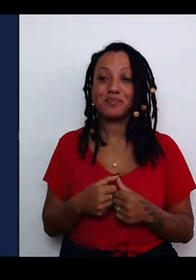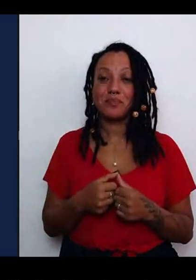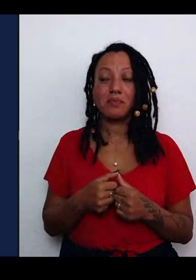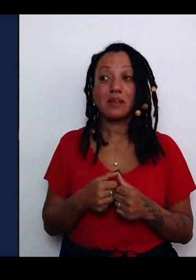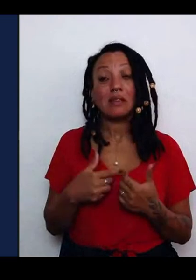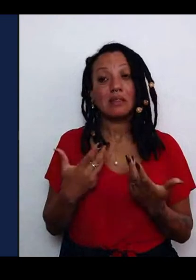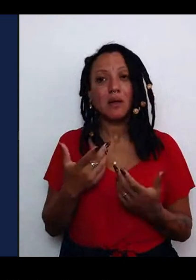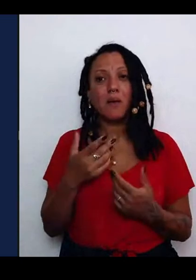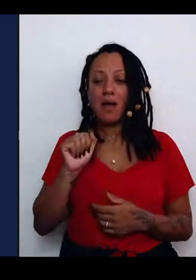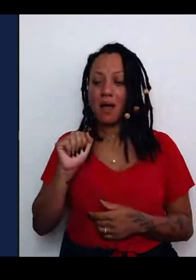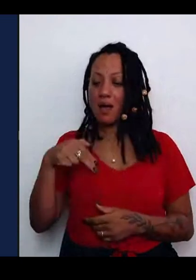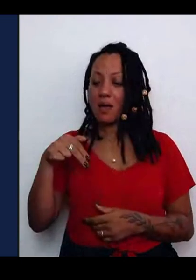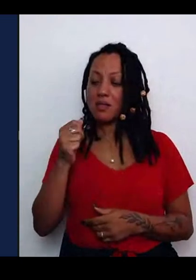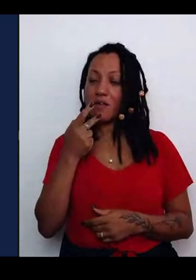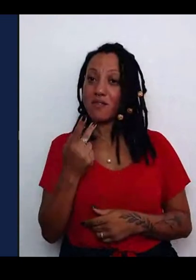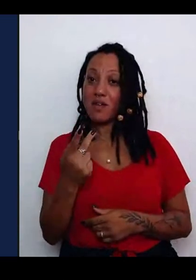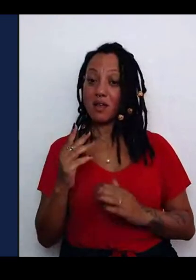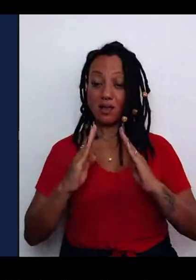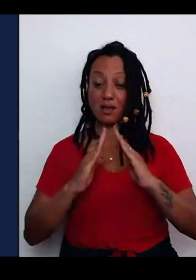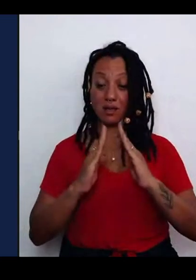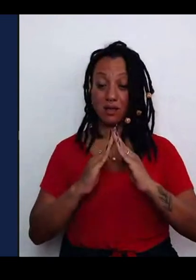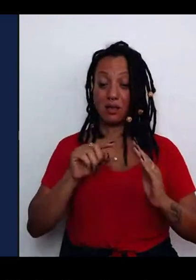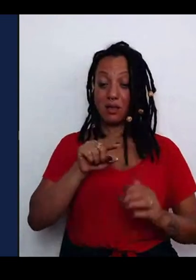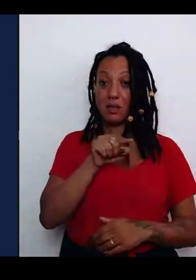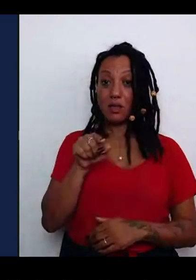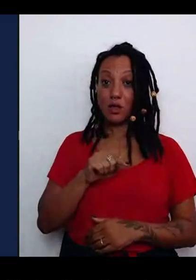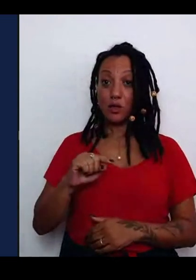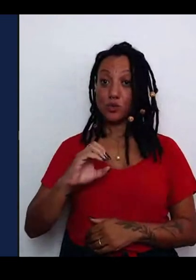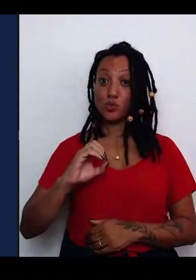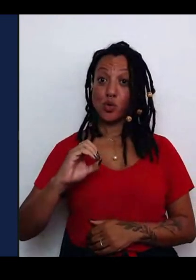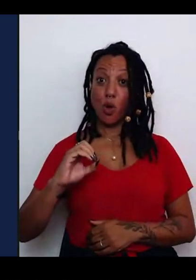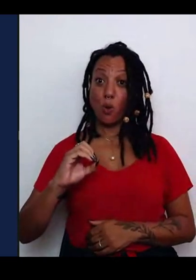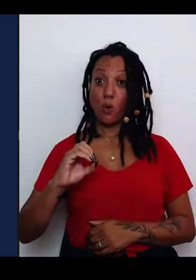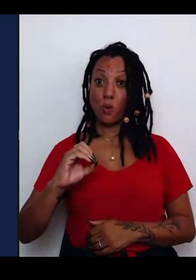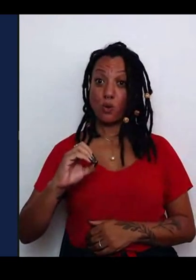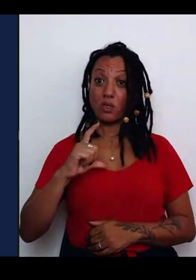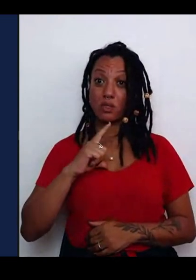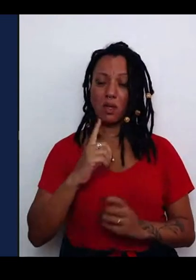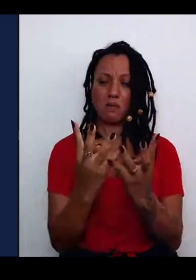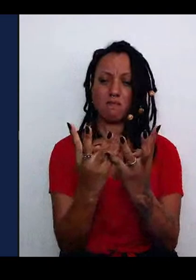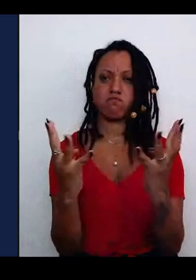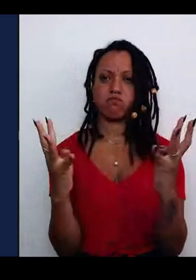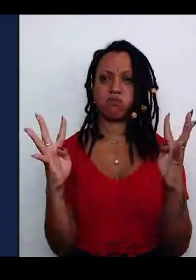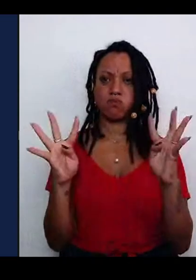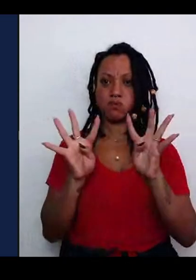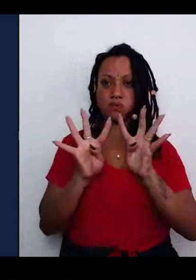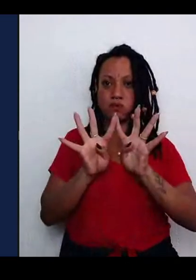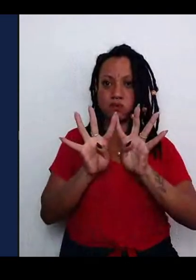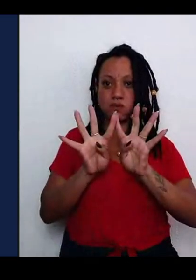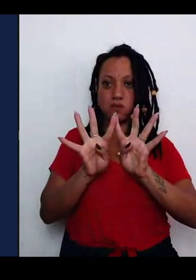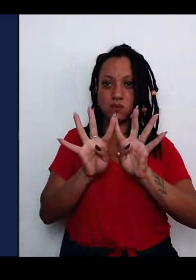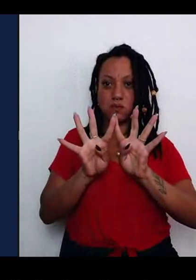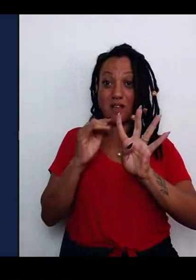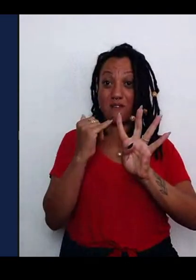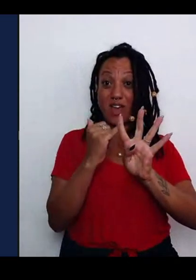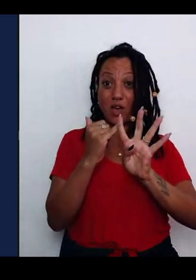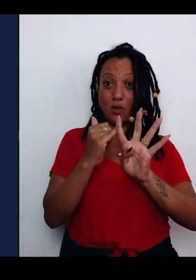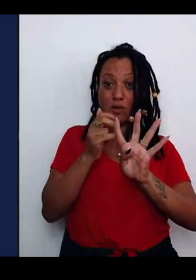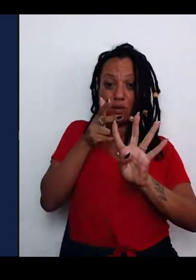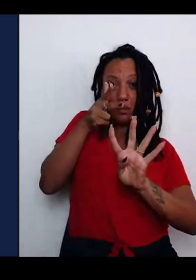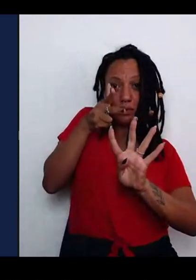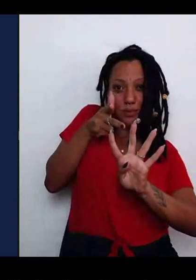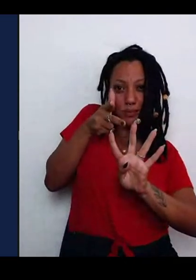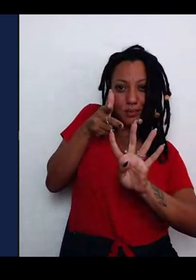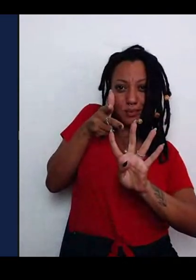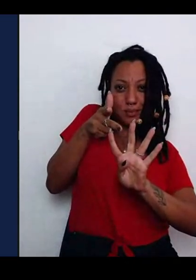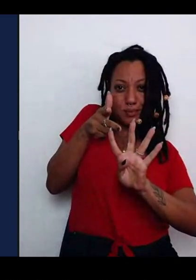we see metal bars that impose themselves between the camera and the animal between the animal and the keepers revealing how the